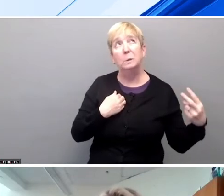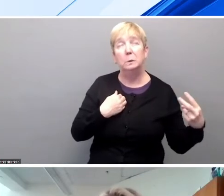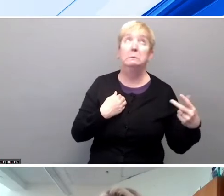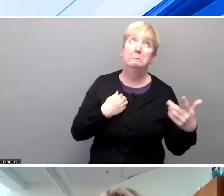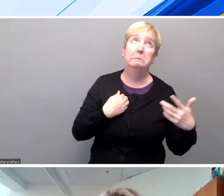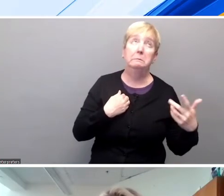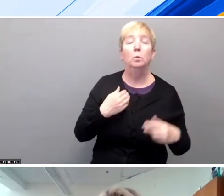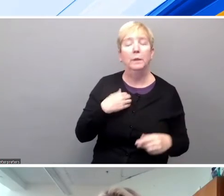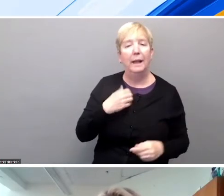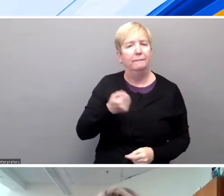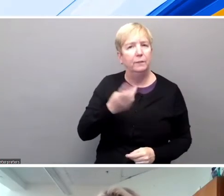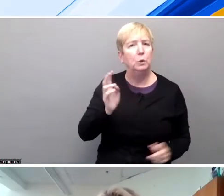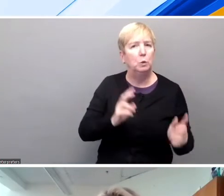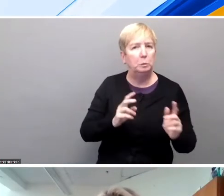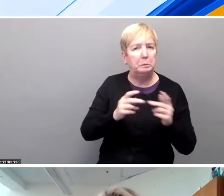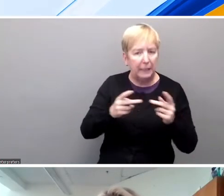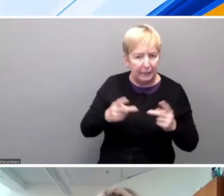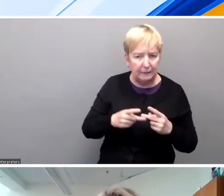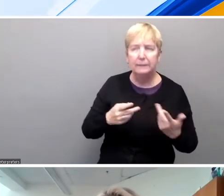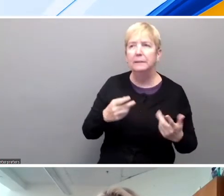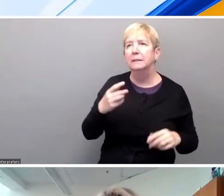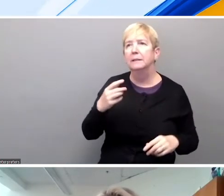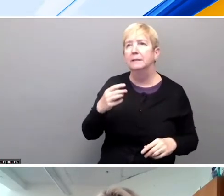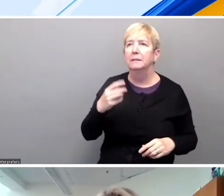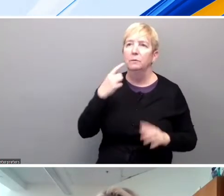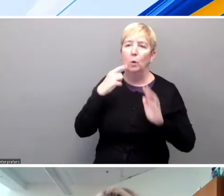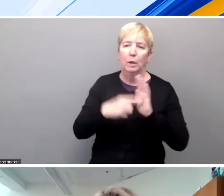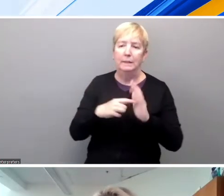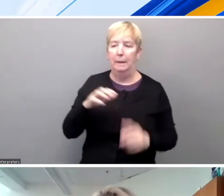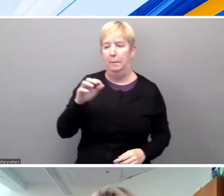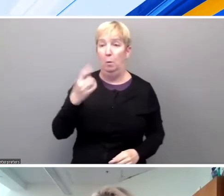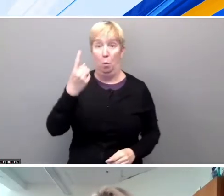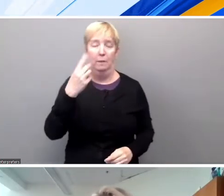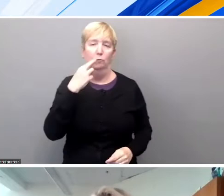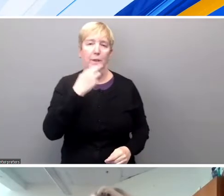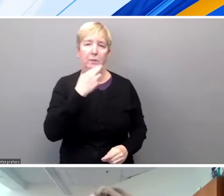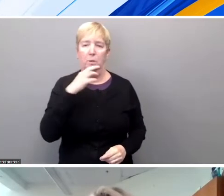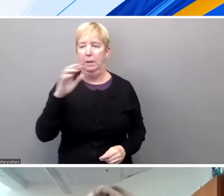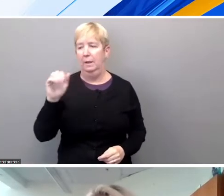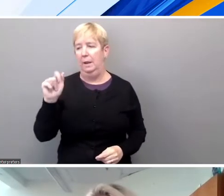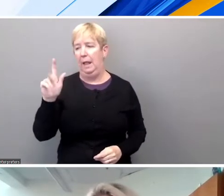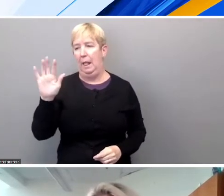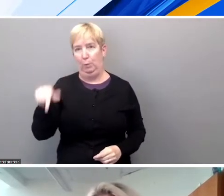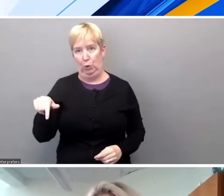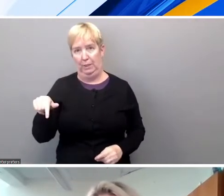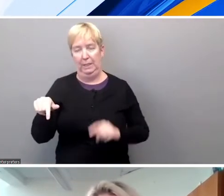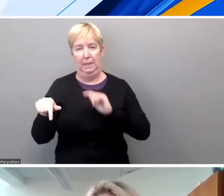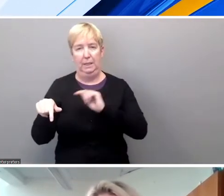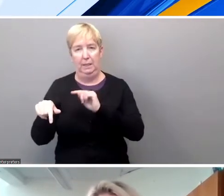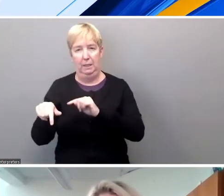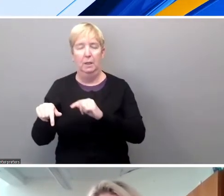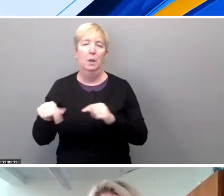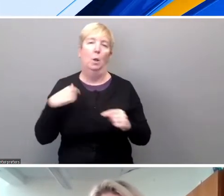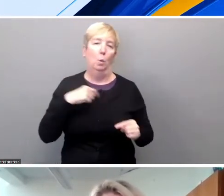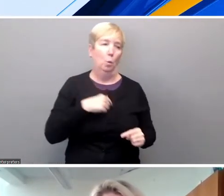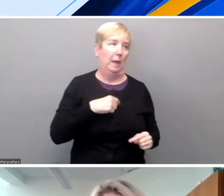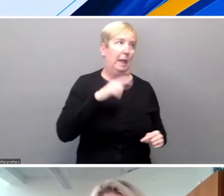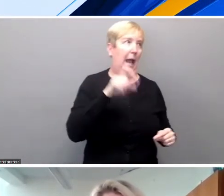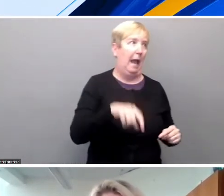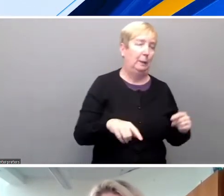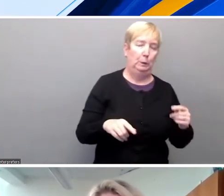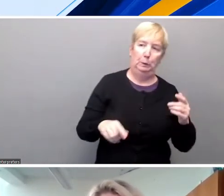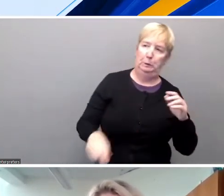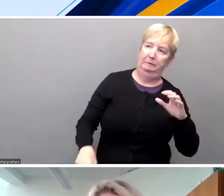places, including a restaurant in Albuquerque, that we had to close through force of public health